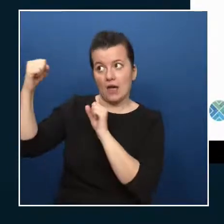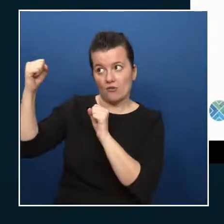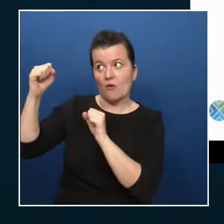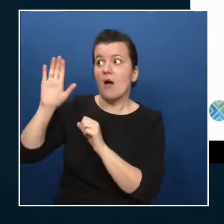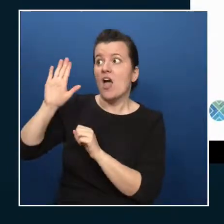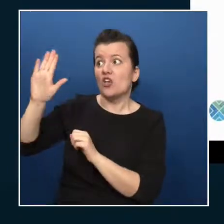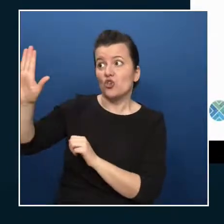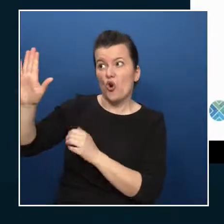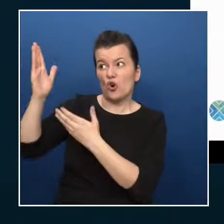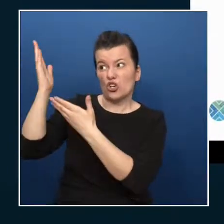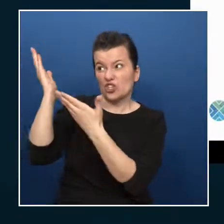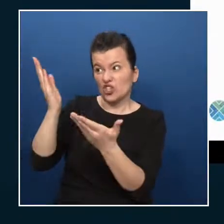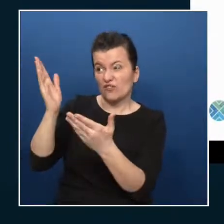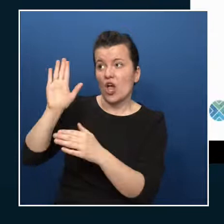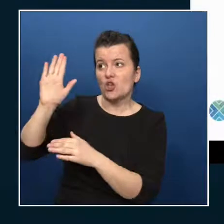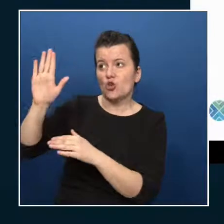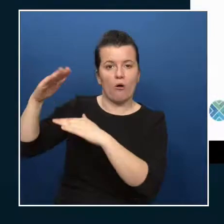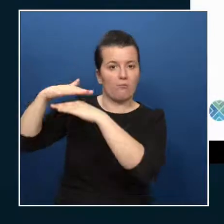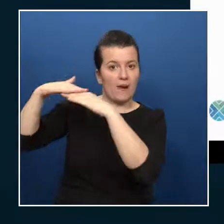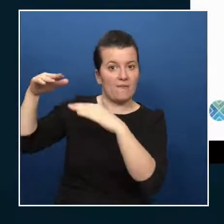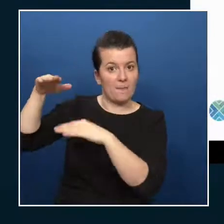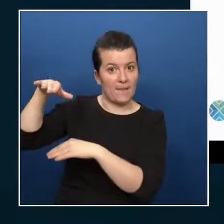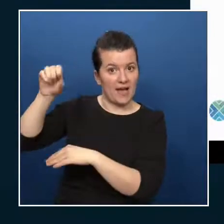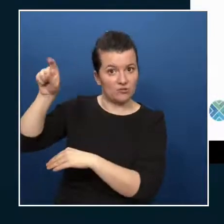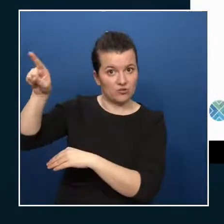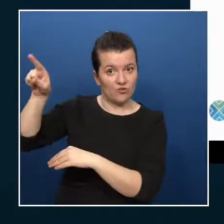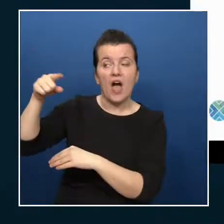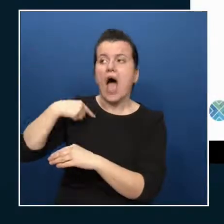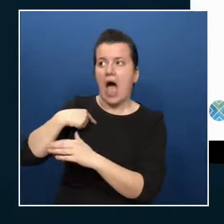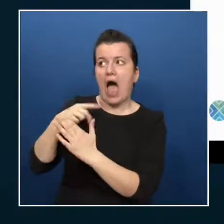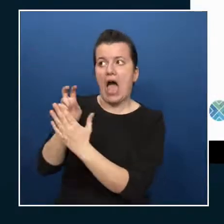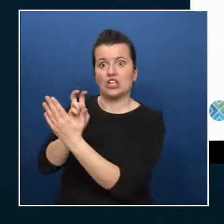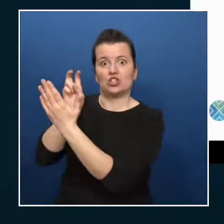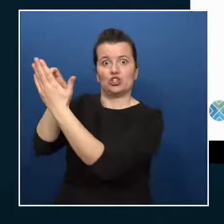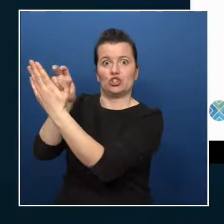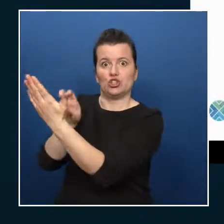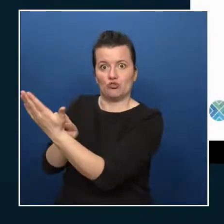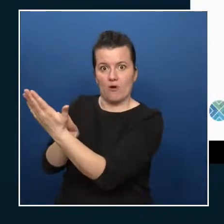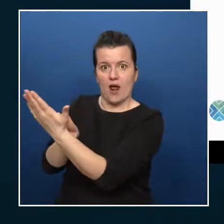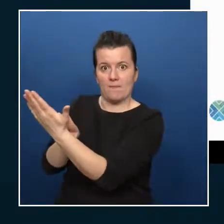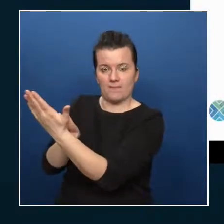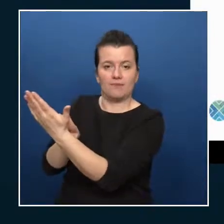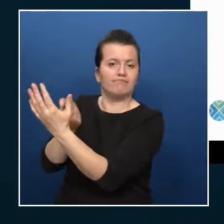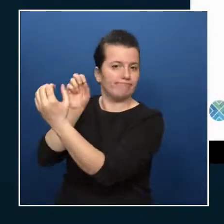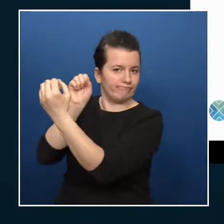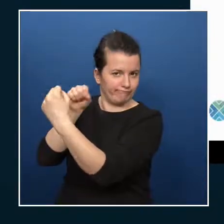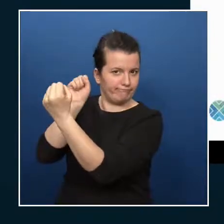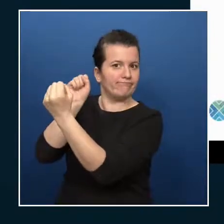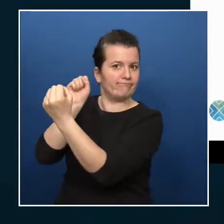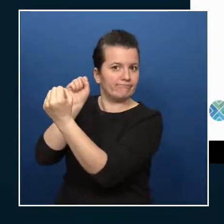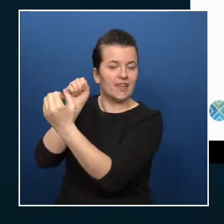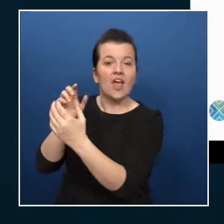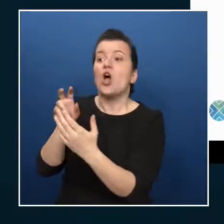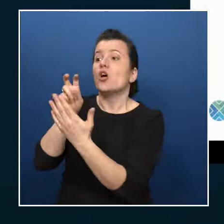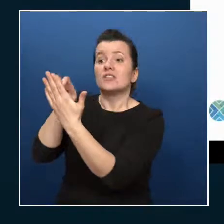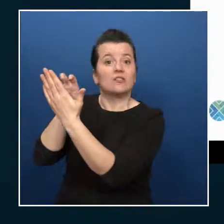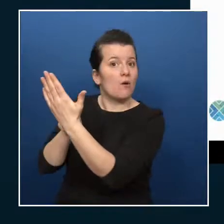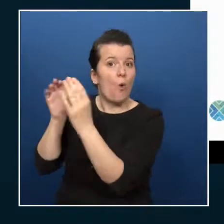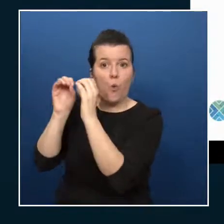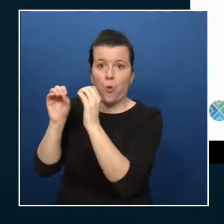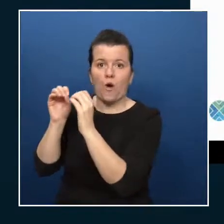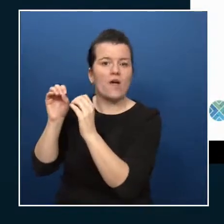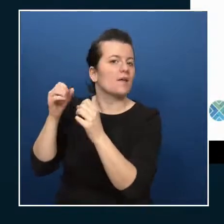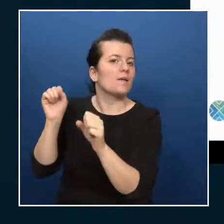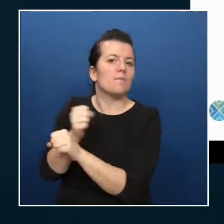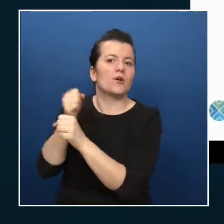services. Subscriptions are mandatory when you want to deploy resources. So without subscriptions, you cannot deploy them. This is not